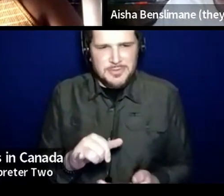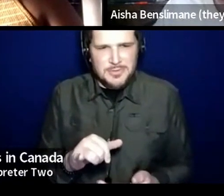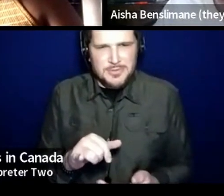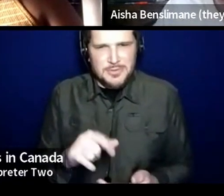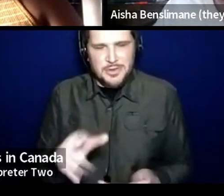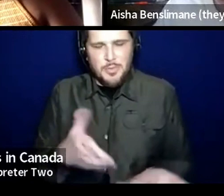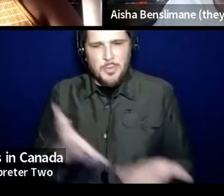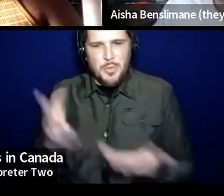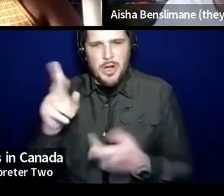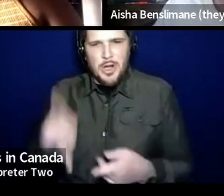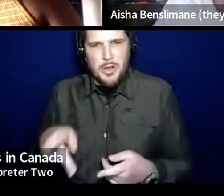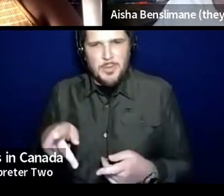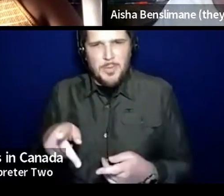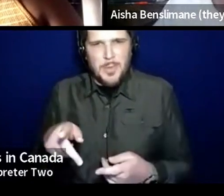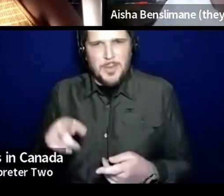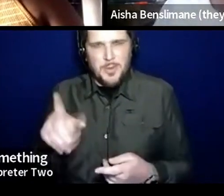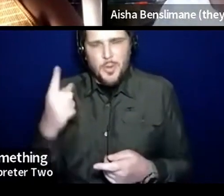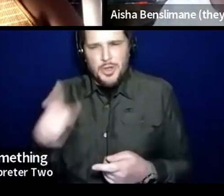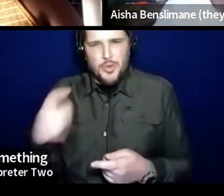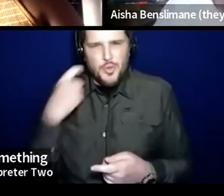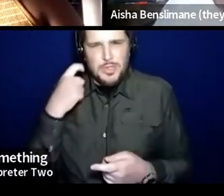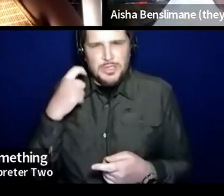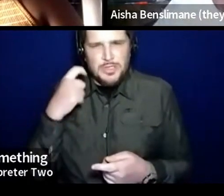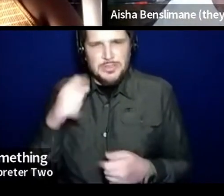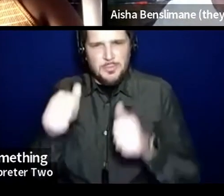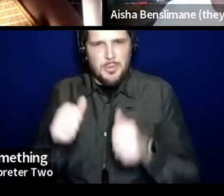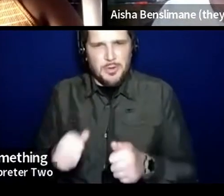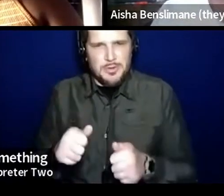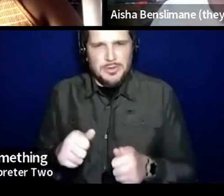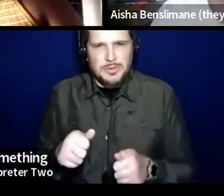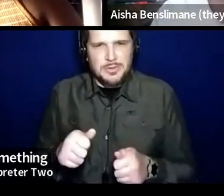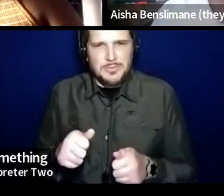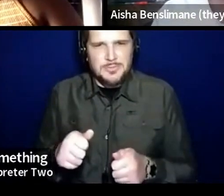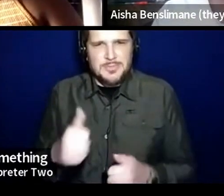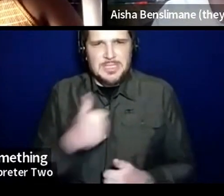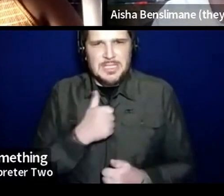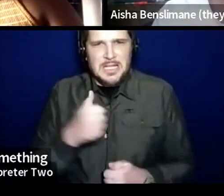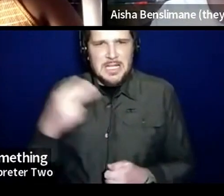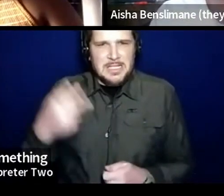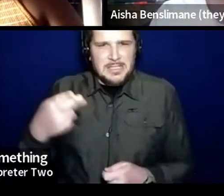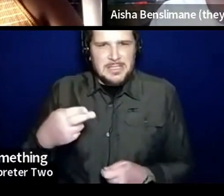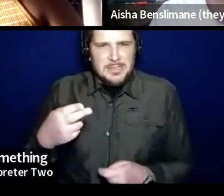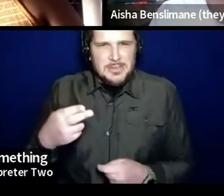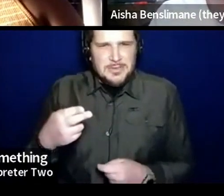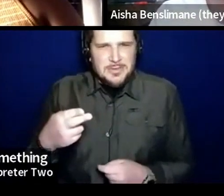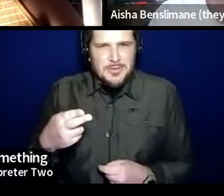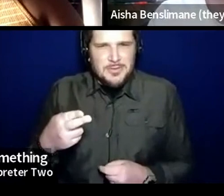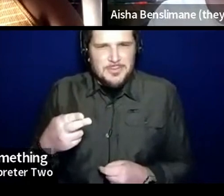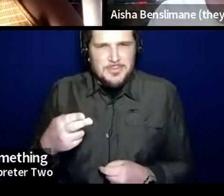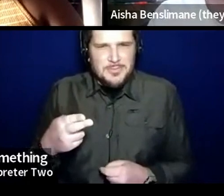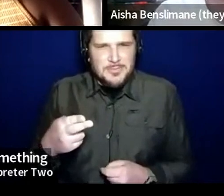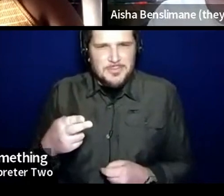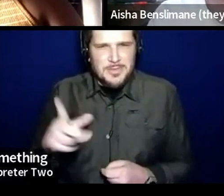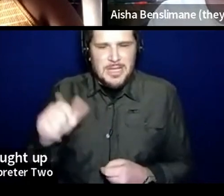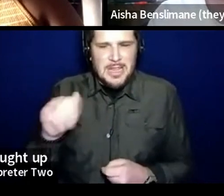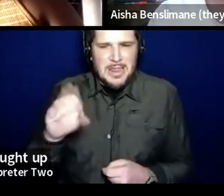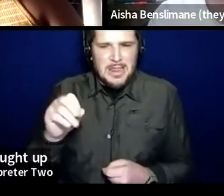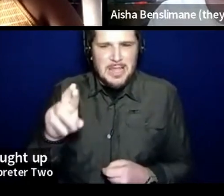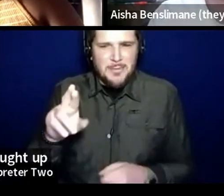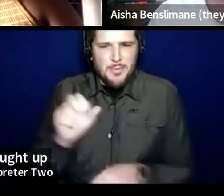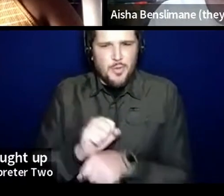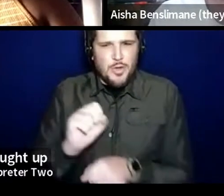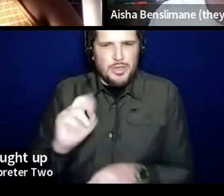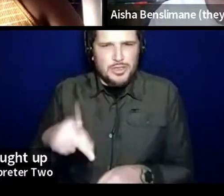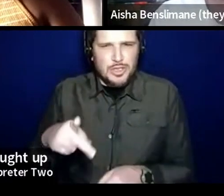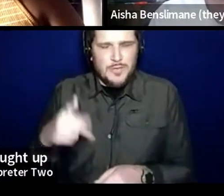up, I think in one of your recent posts or podcasts, Canadian histories of labor workshops for